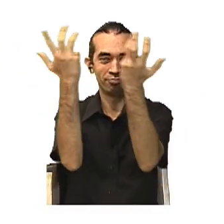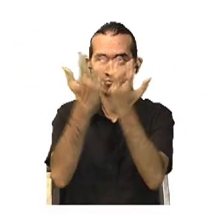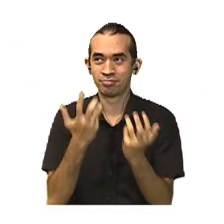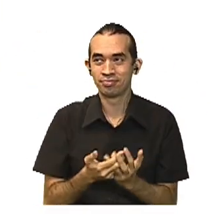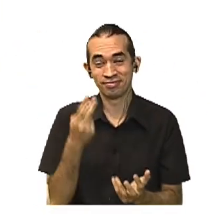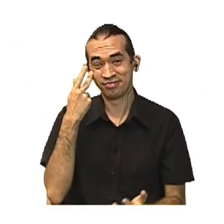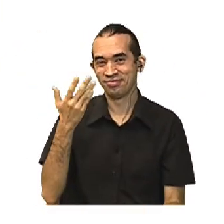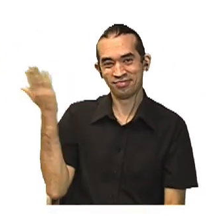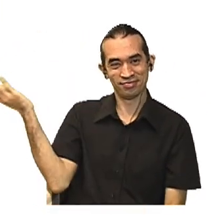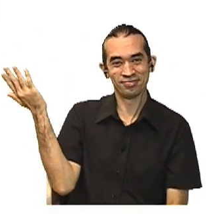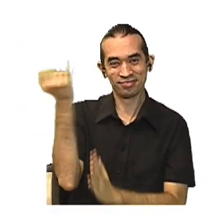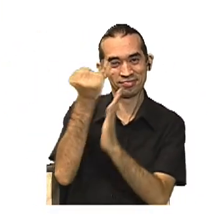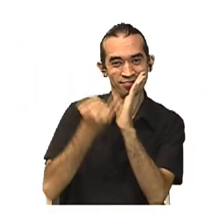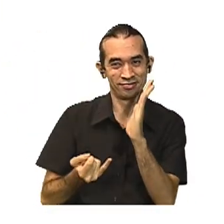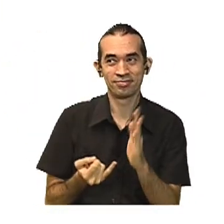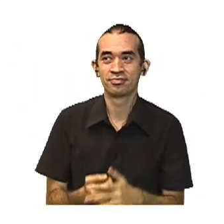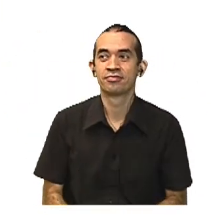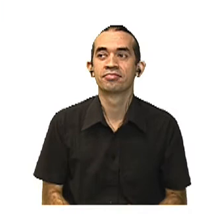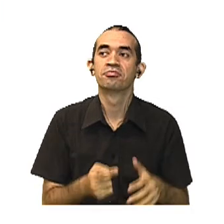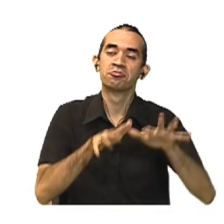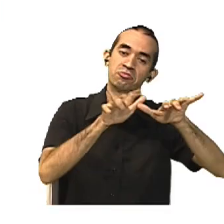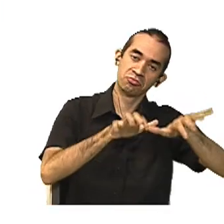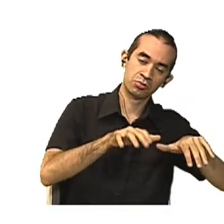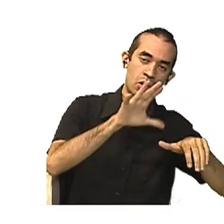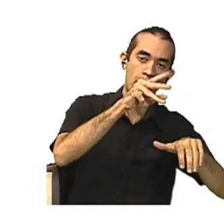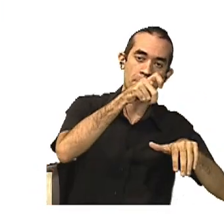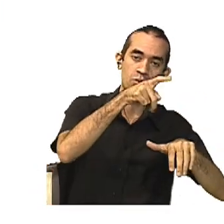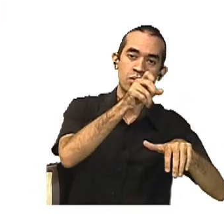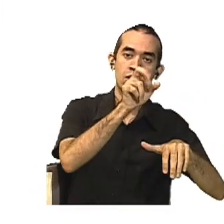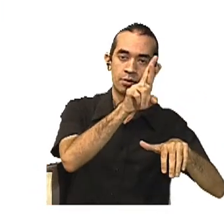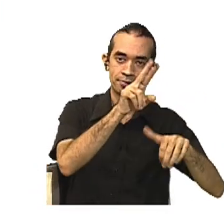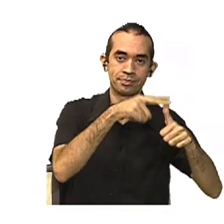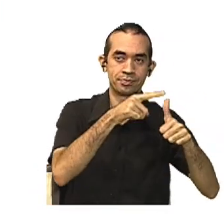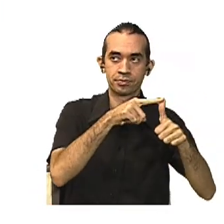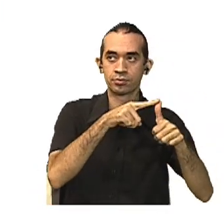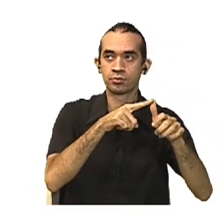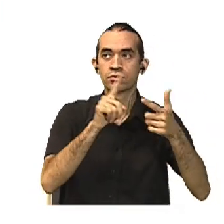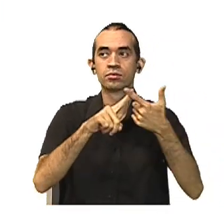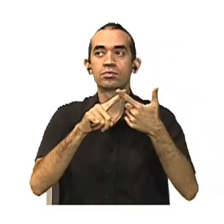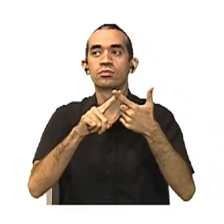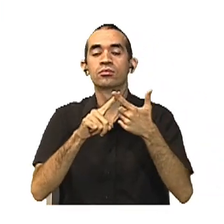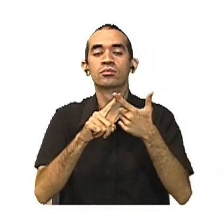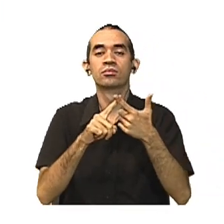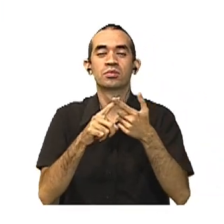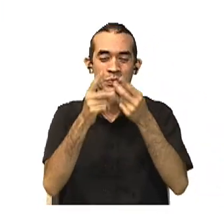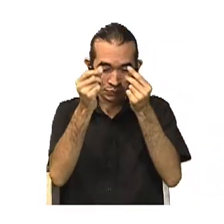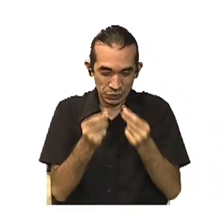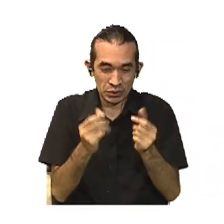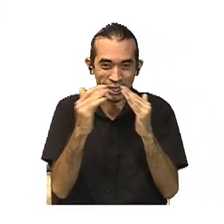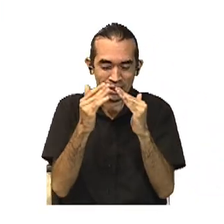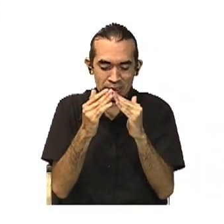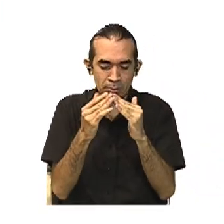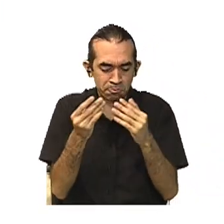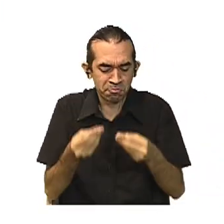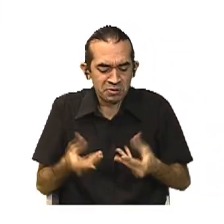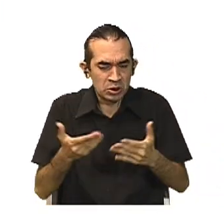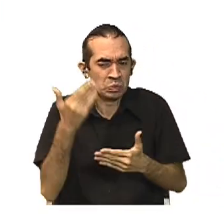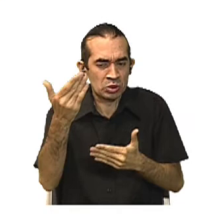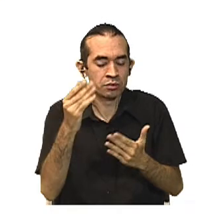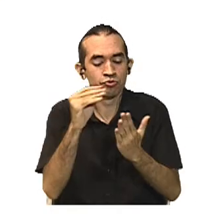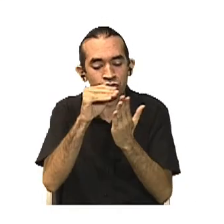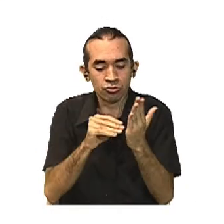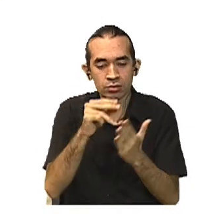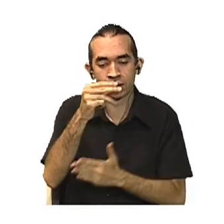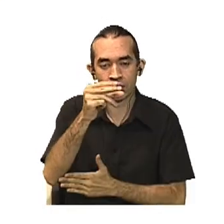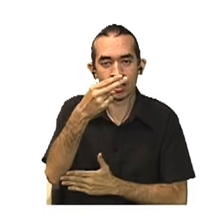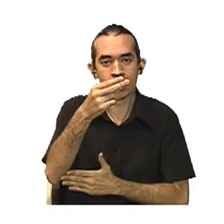you have, okay? You have the computer, the household budget, okay? So please write